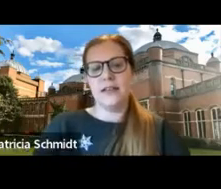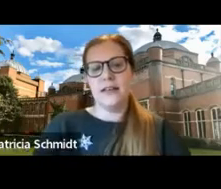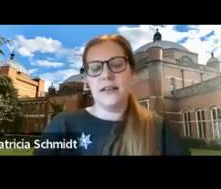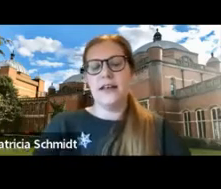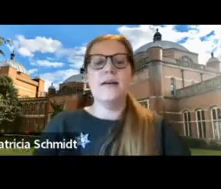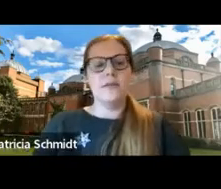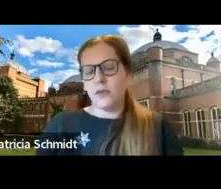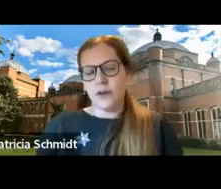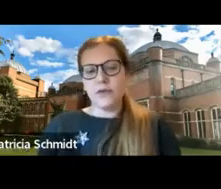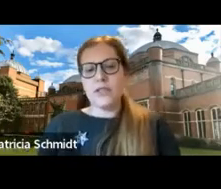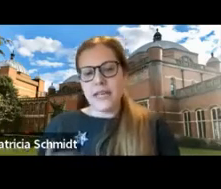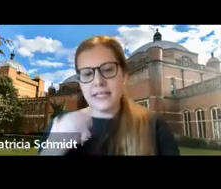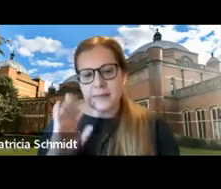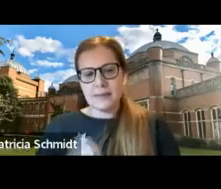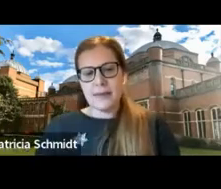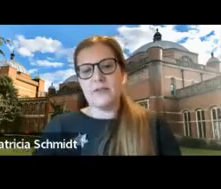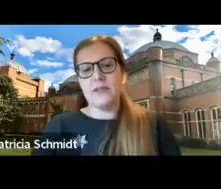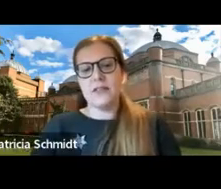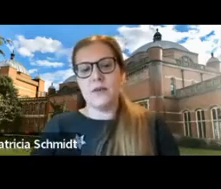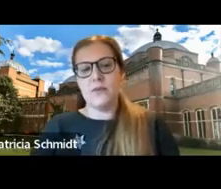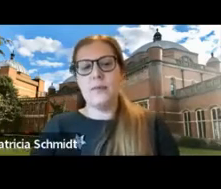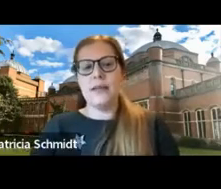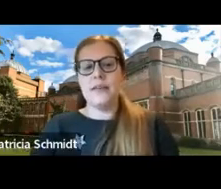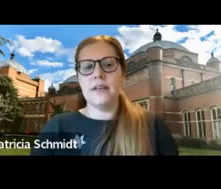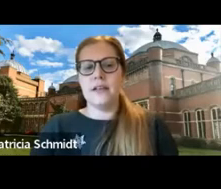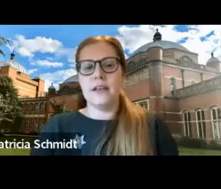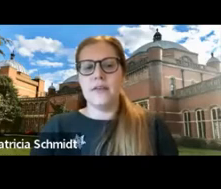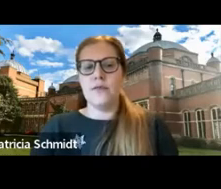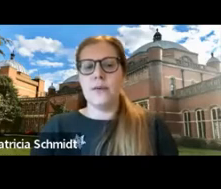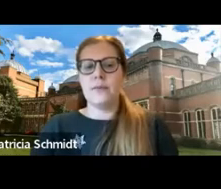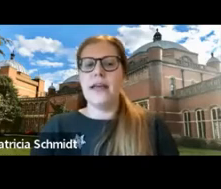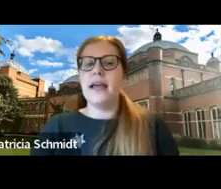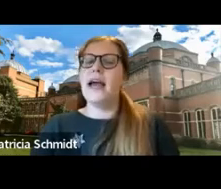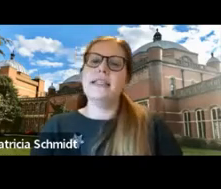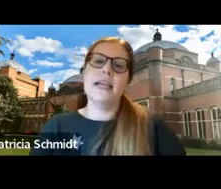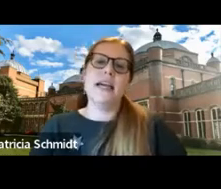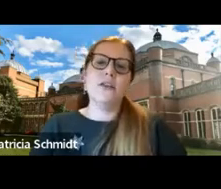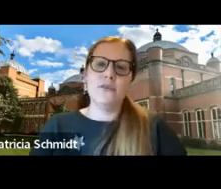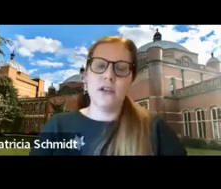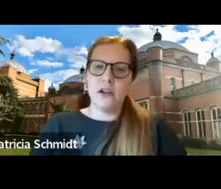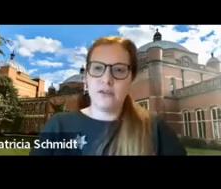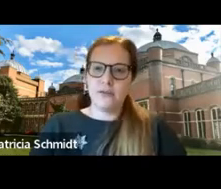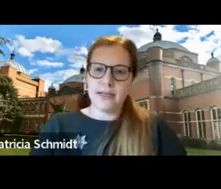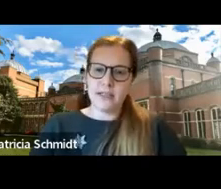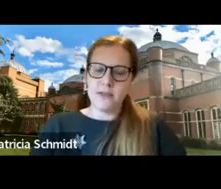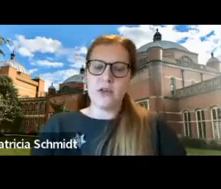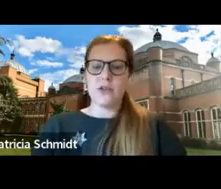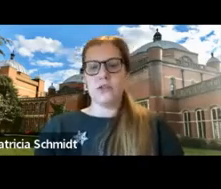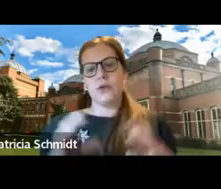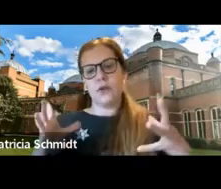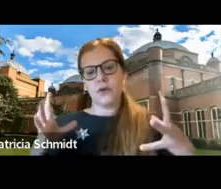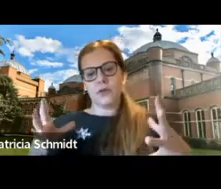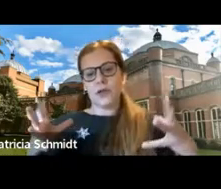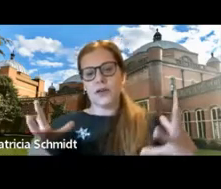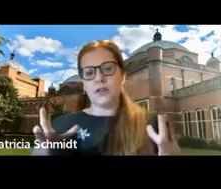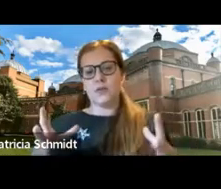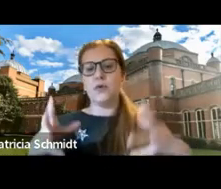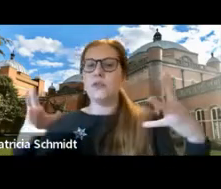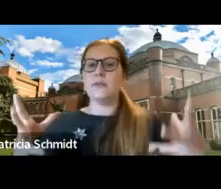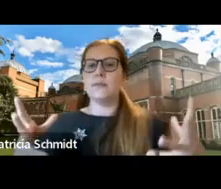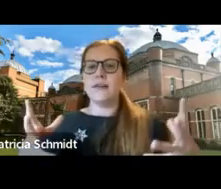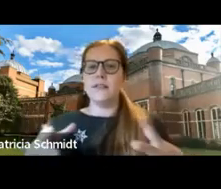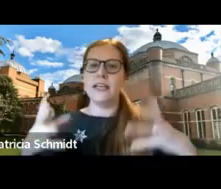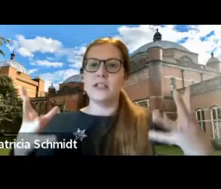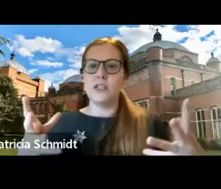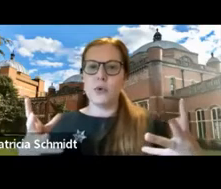sun, a few 10 times the mass of the sun, we believe that they are formed at the end of the life of massive stars. So, you know, stars